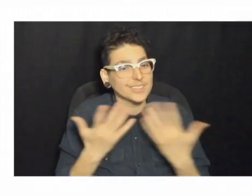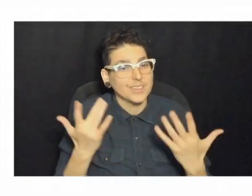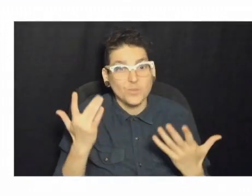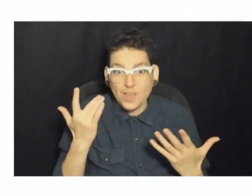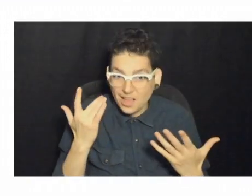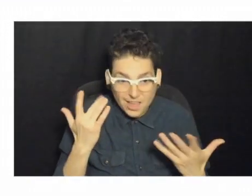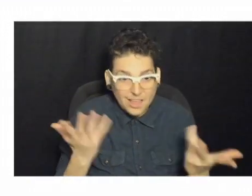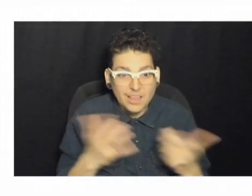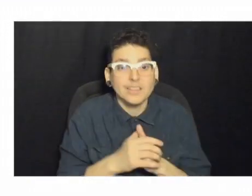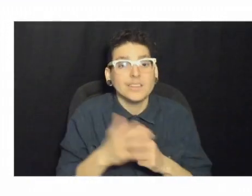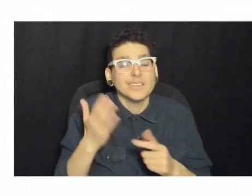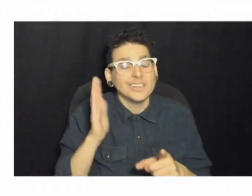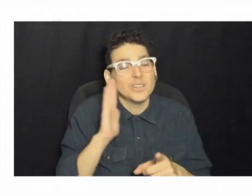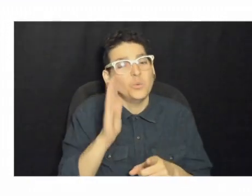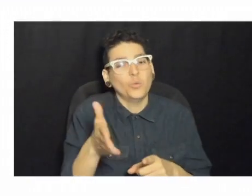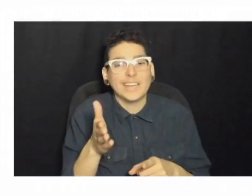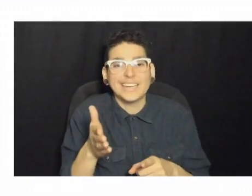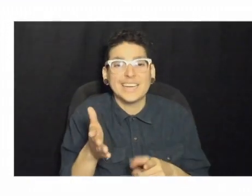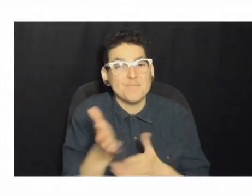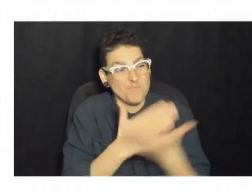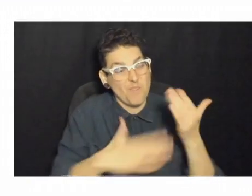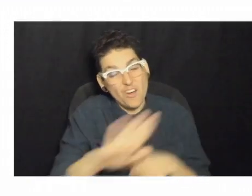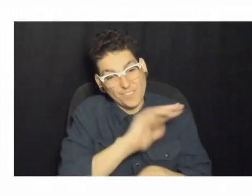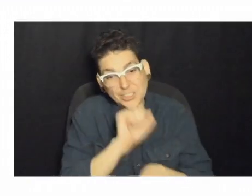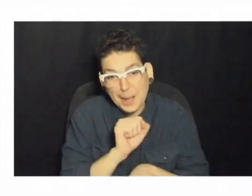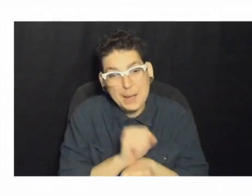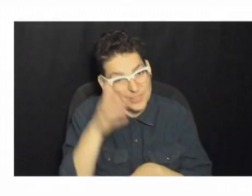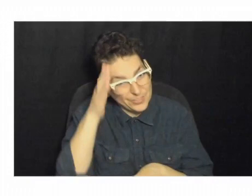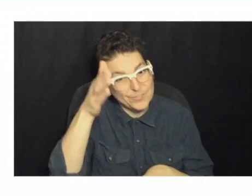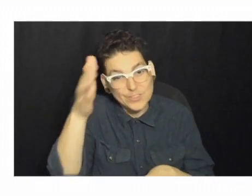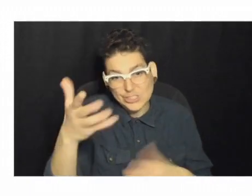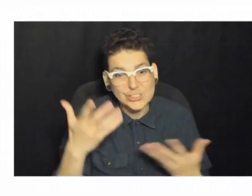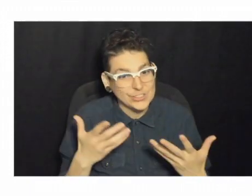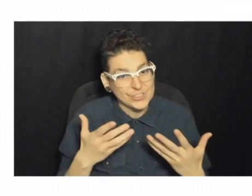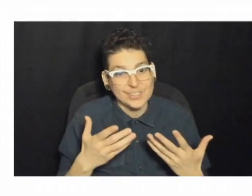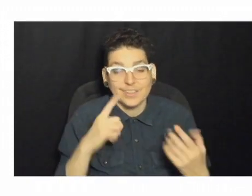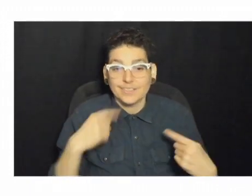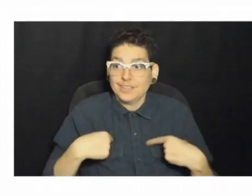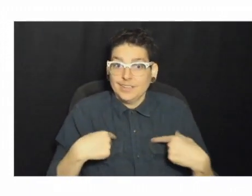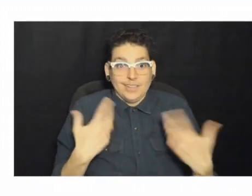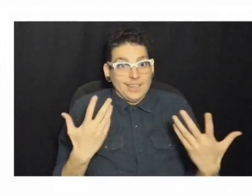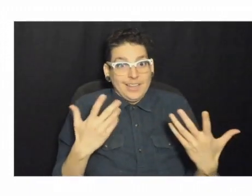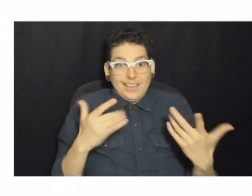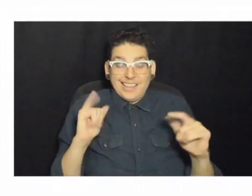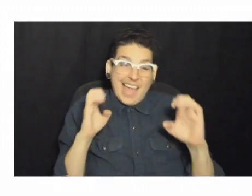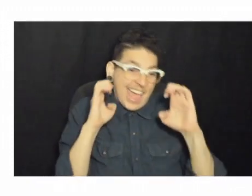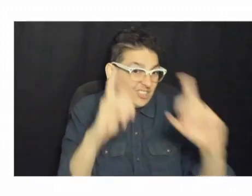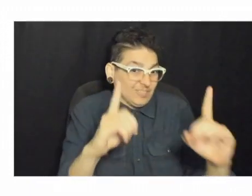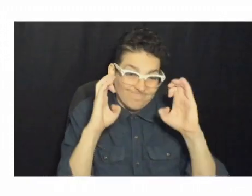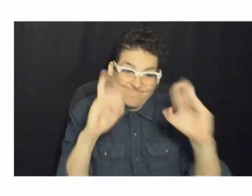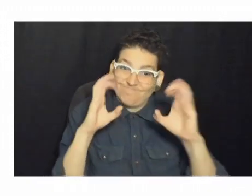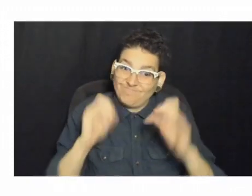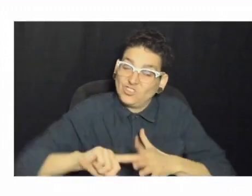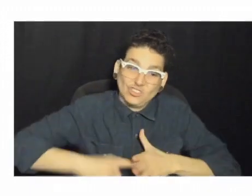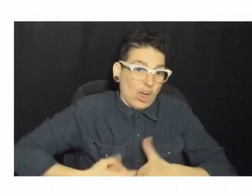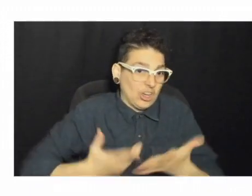you have to deal with it. So I think education is a start, in making changes to the